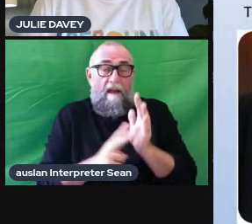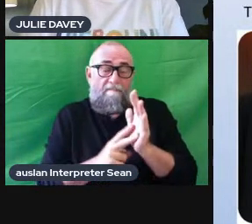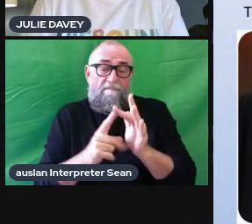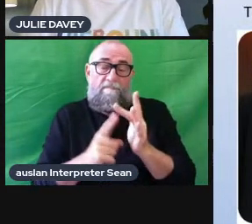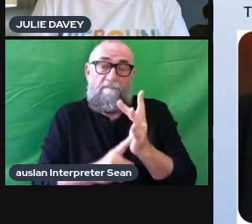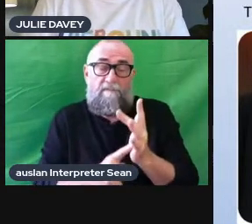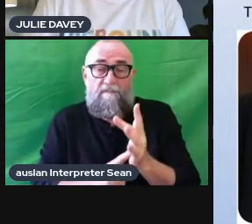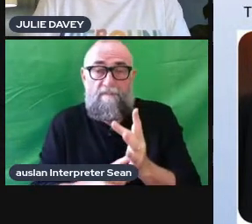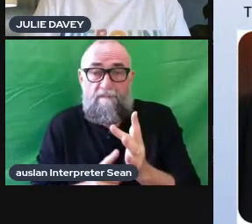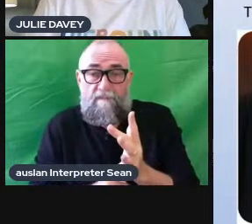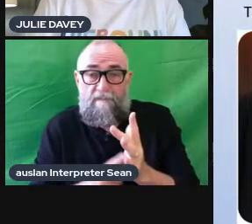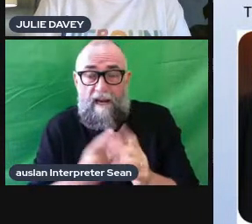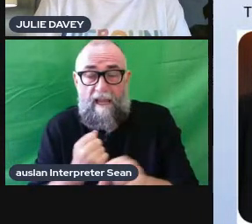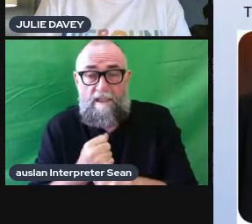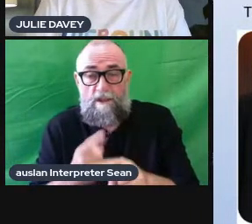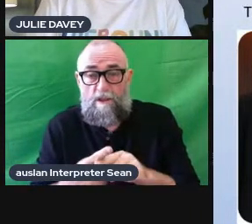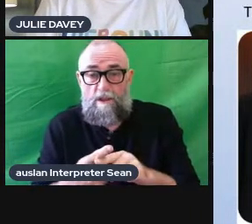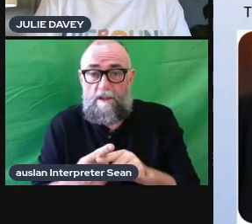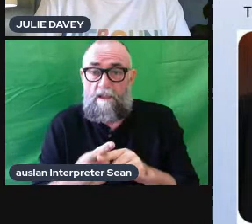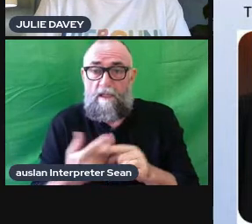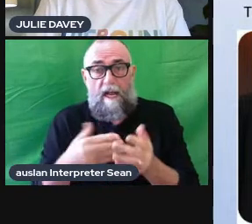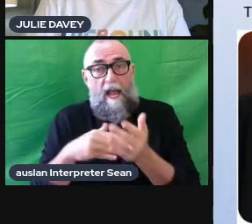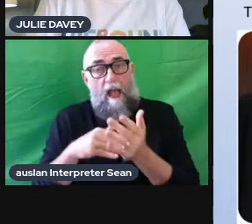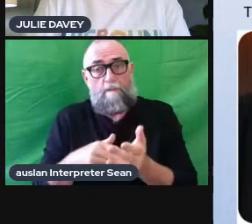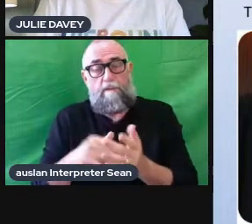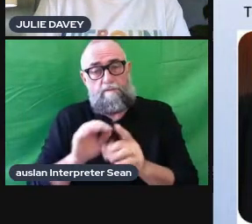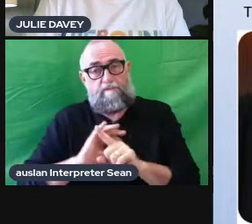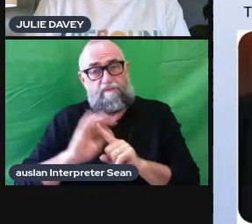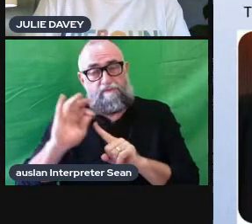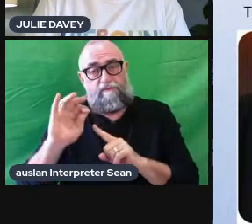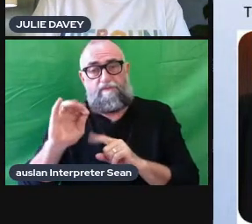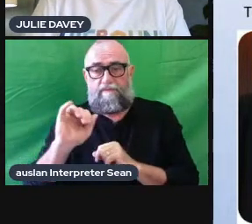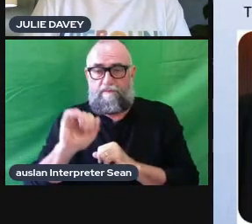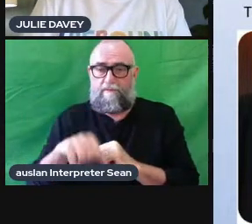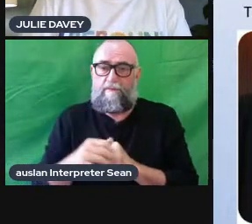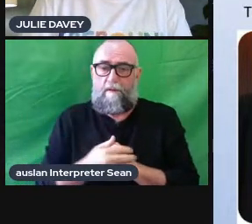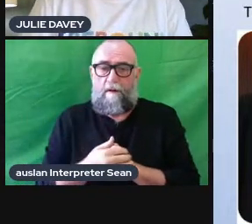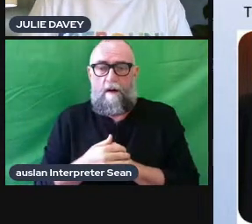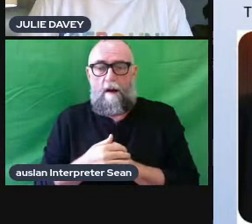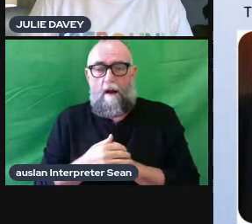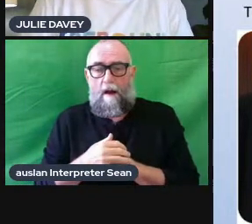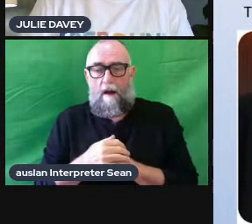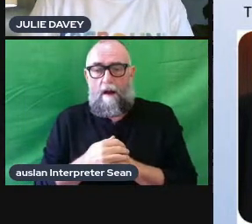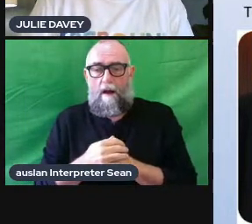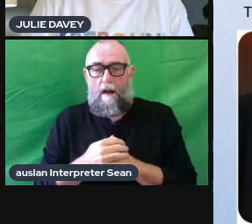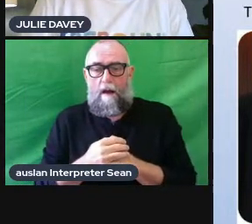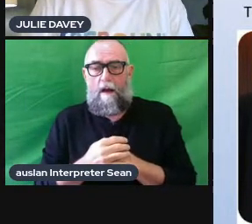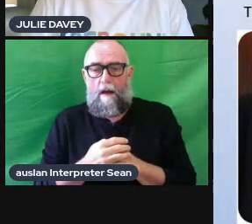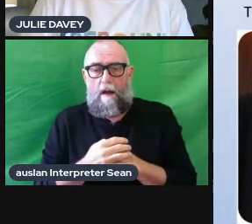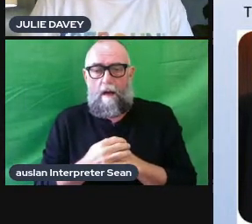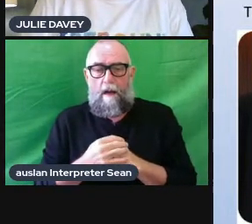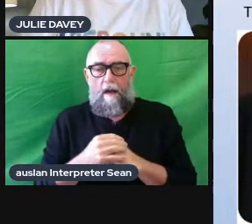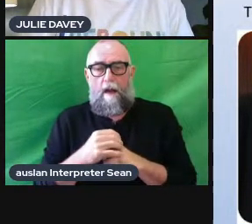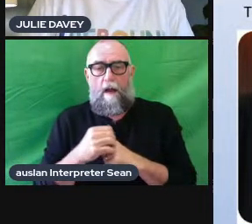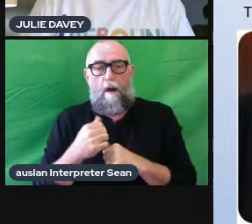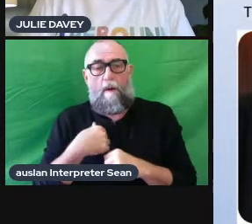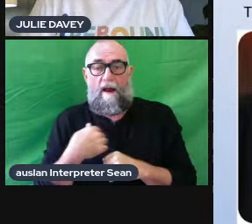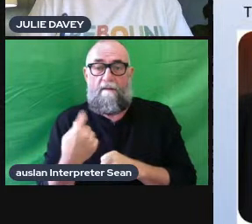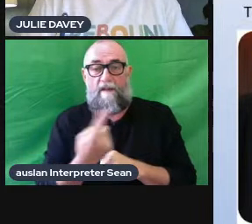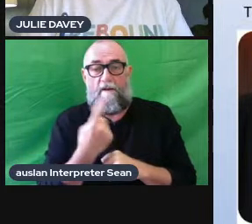the iRebound Consumer Advisory Group members. We're a sort of rebellious bunch,